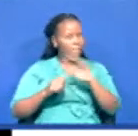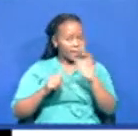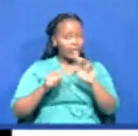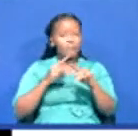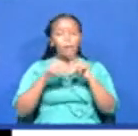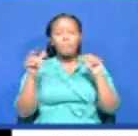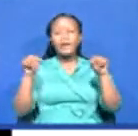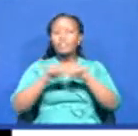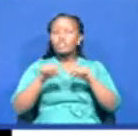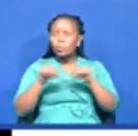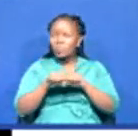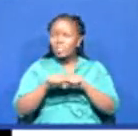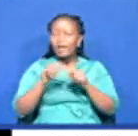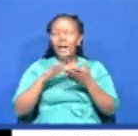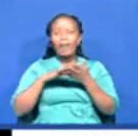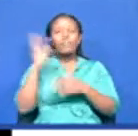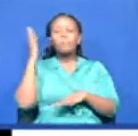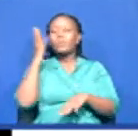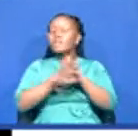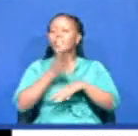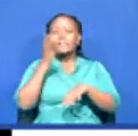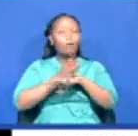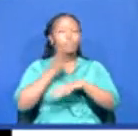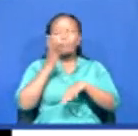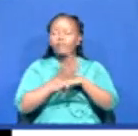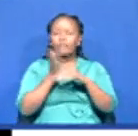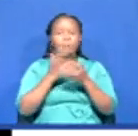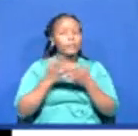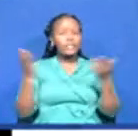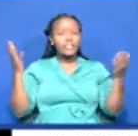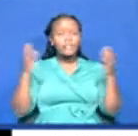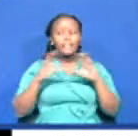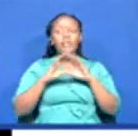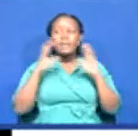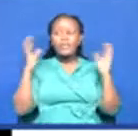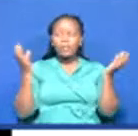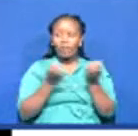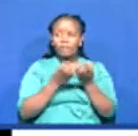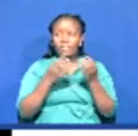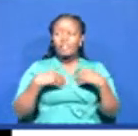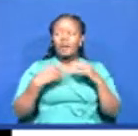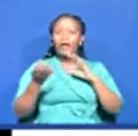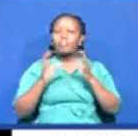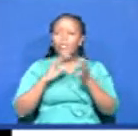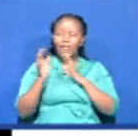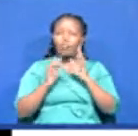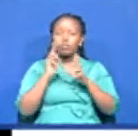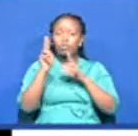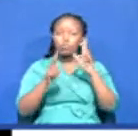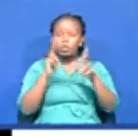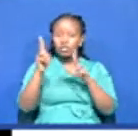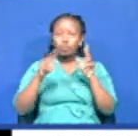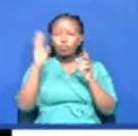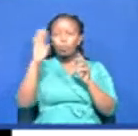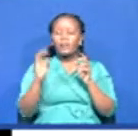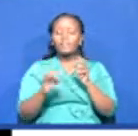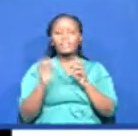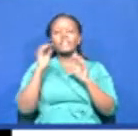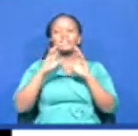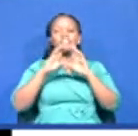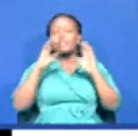most counterfeited products in the world, accounting for about 22% of all counterfeited products in the